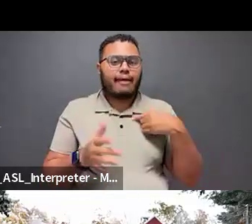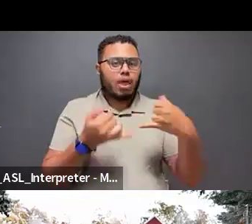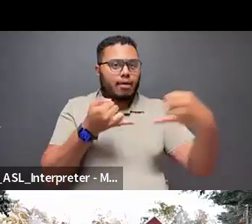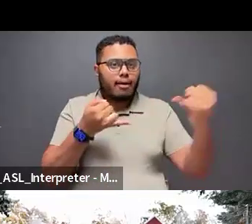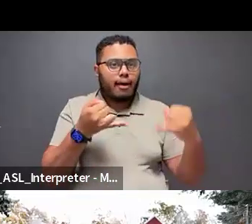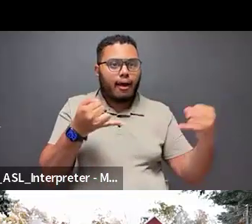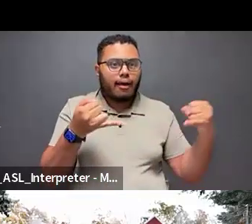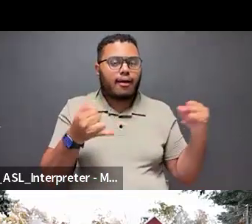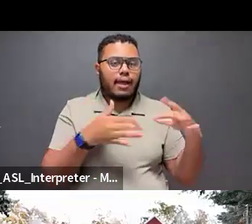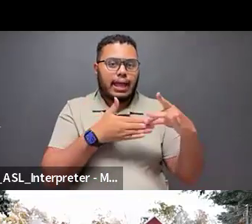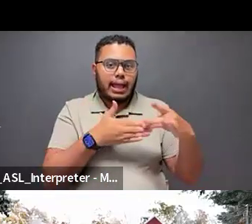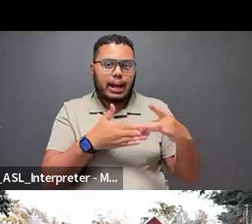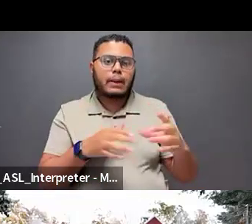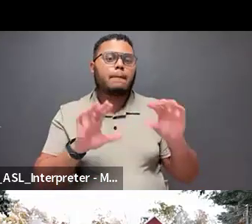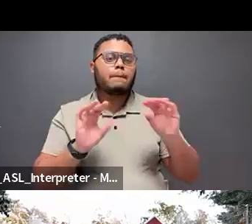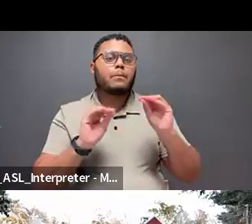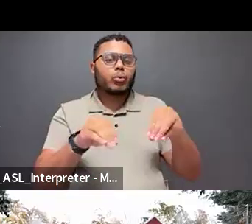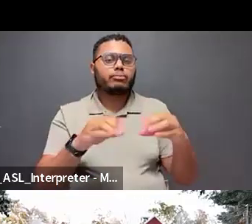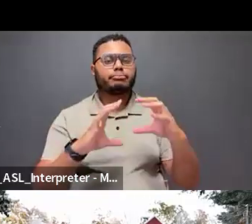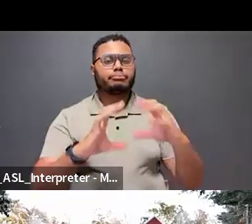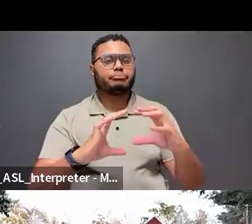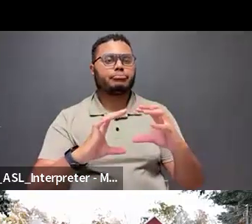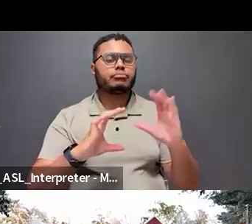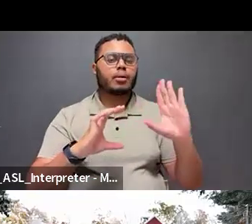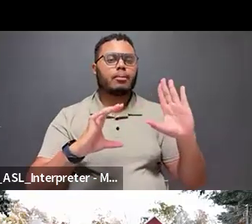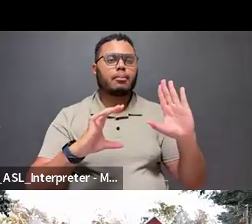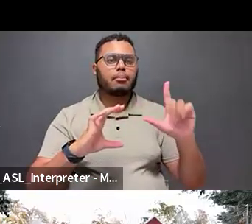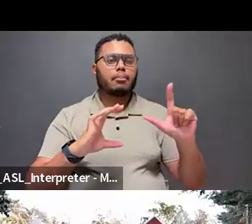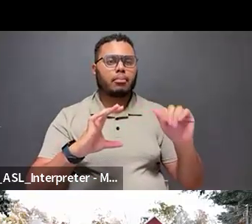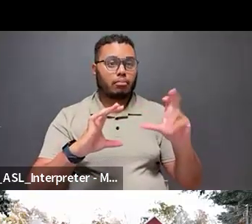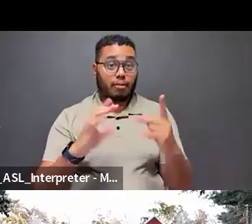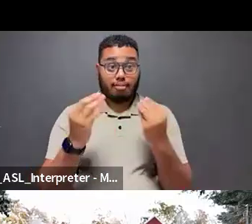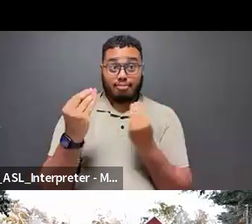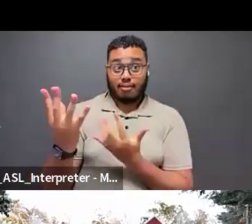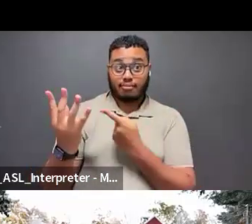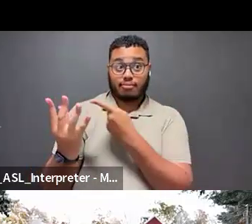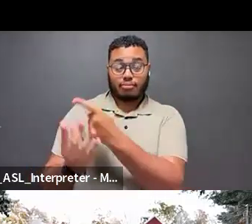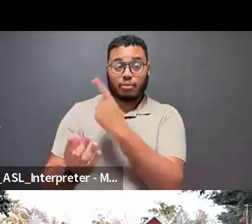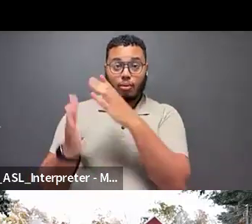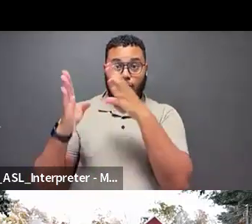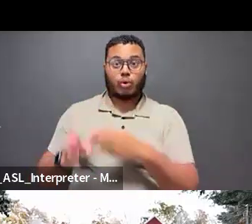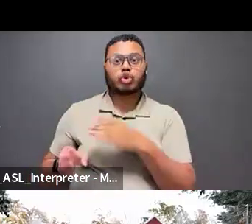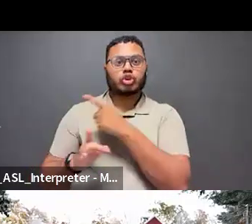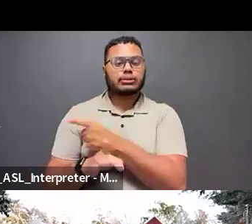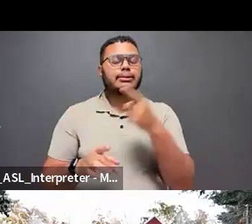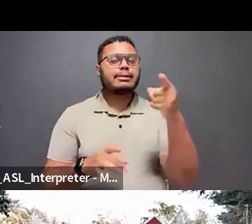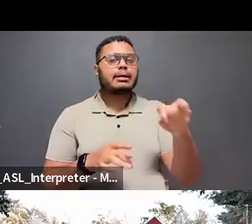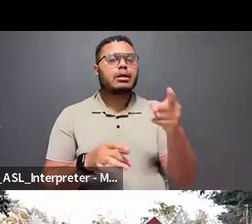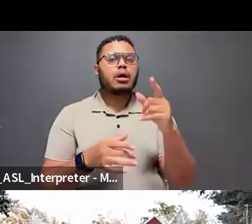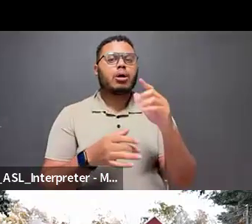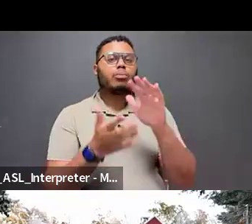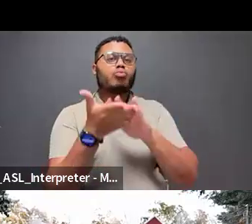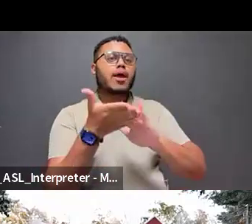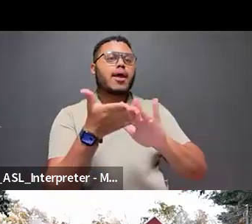is put cubes, like block cubes, to let the blind person know that a Braille post is coming up with